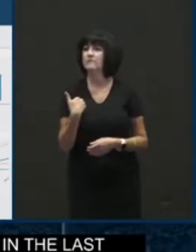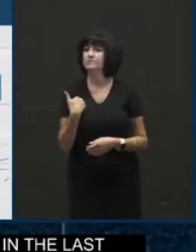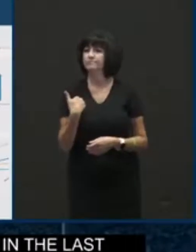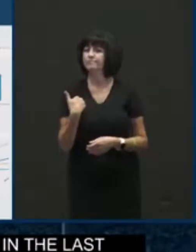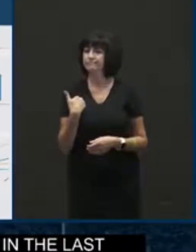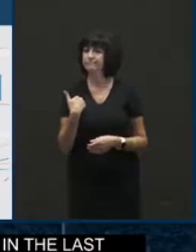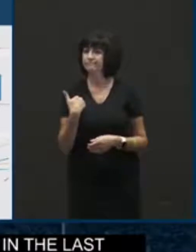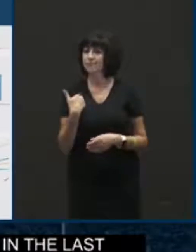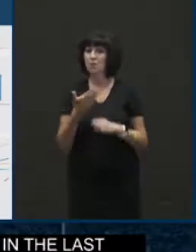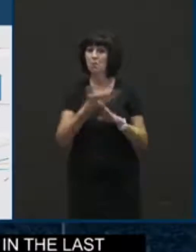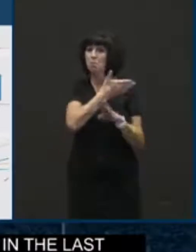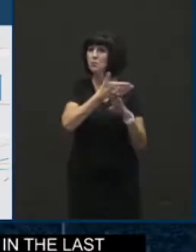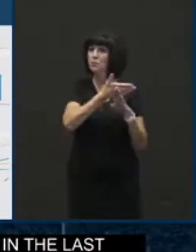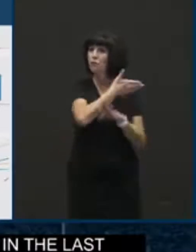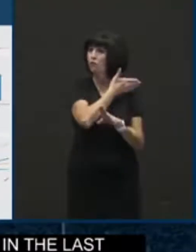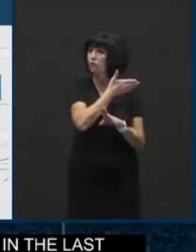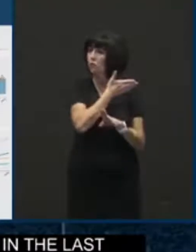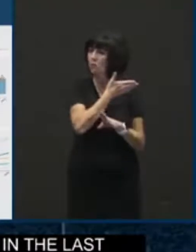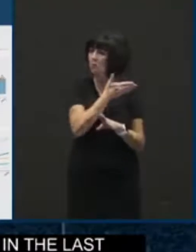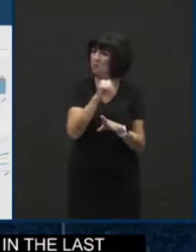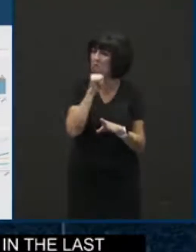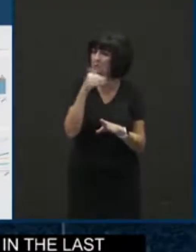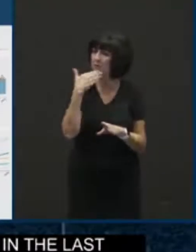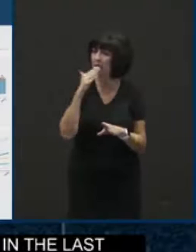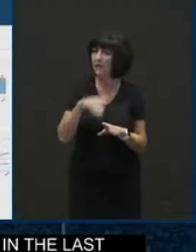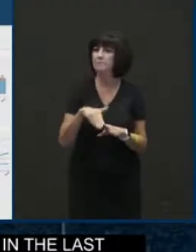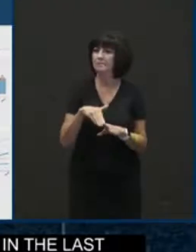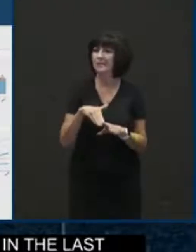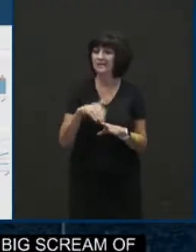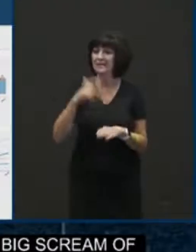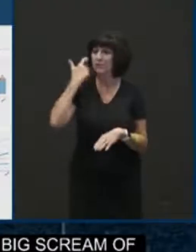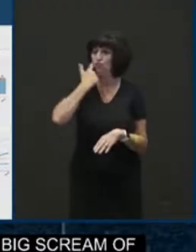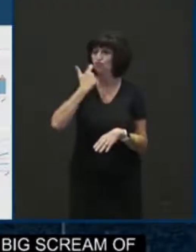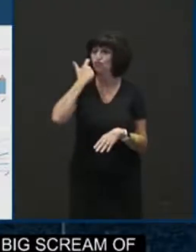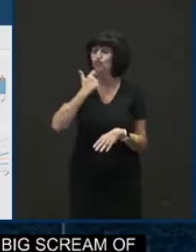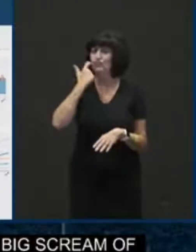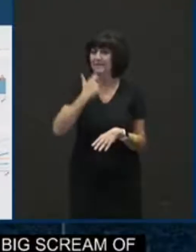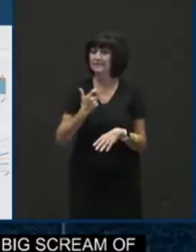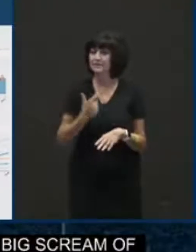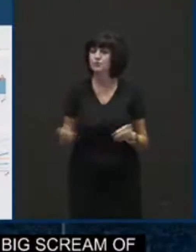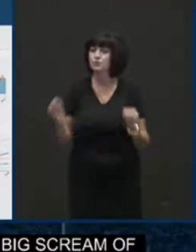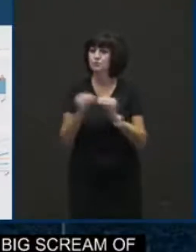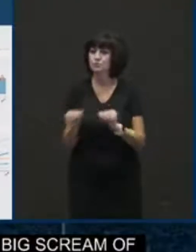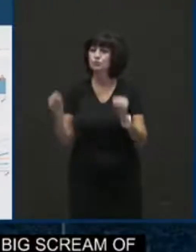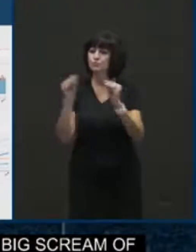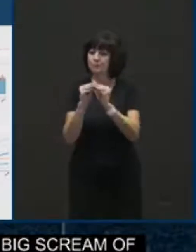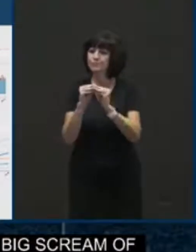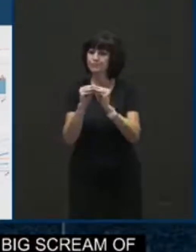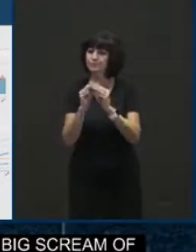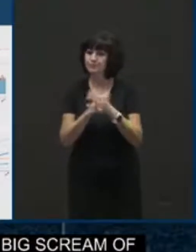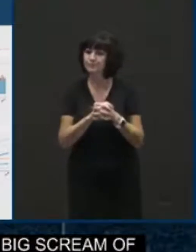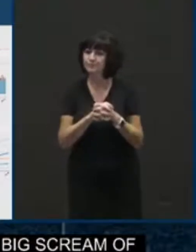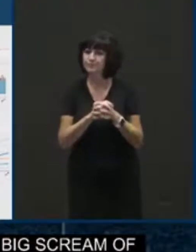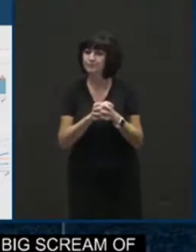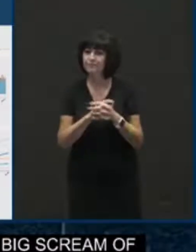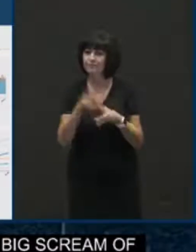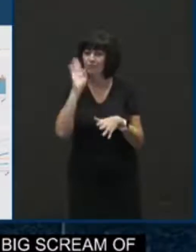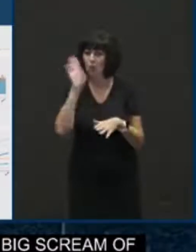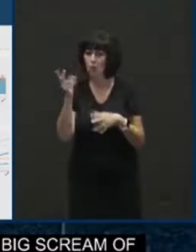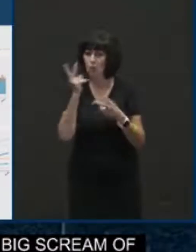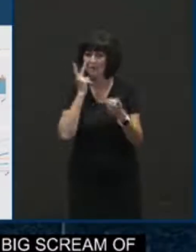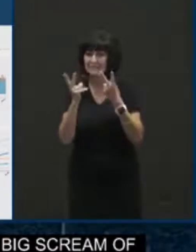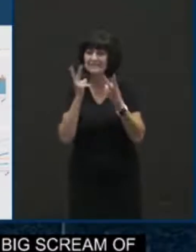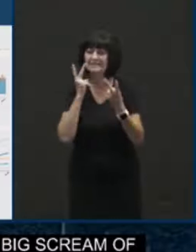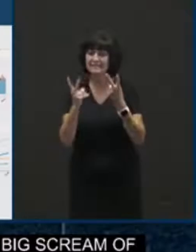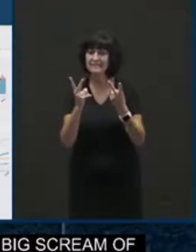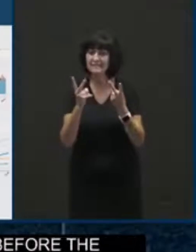until the return of students and folks to school. So we're going to see some ups and downs on a day-to-day